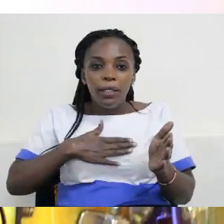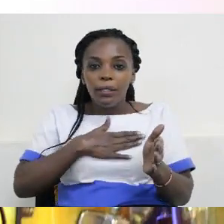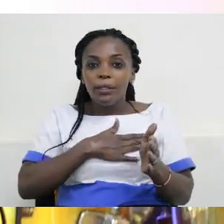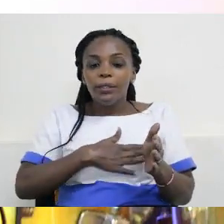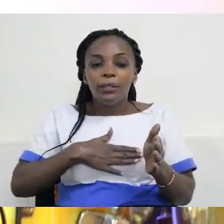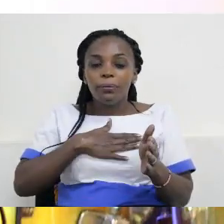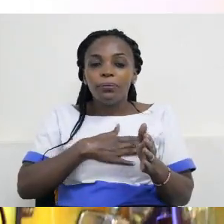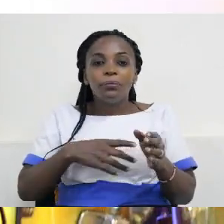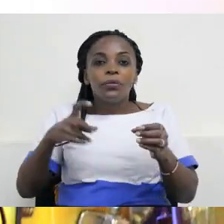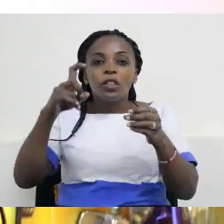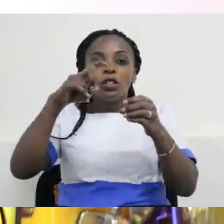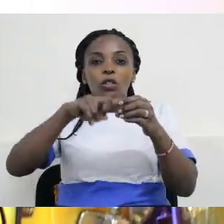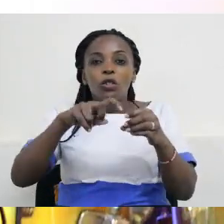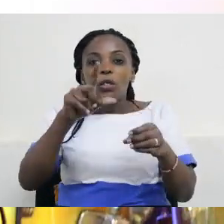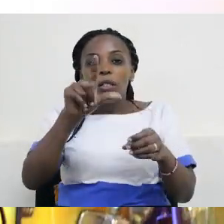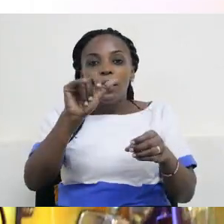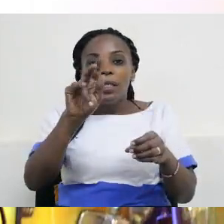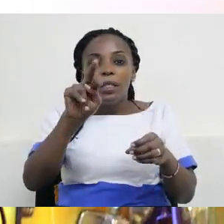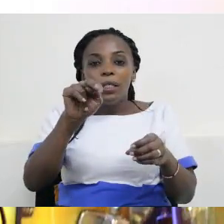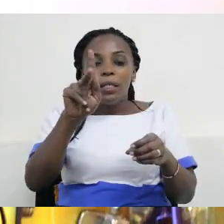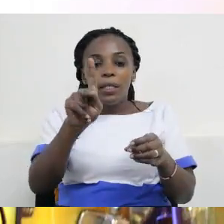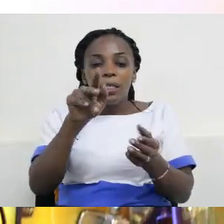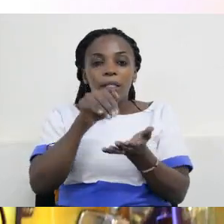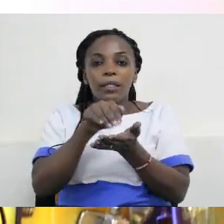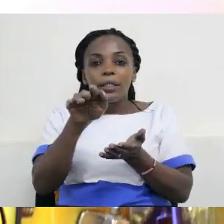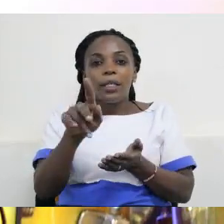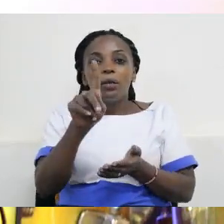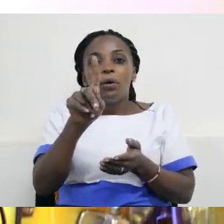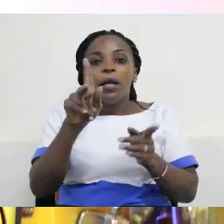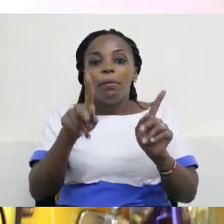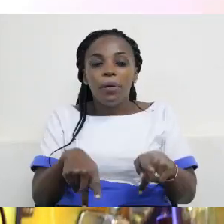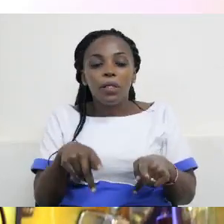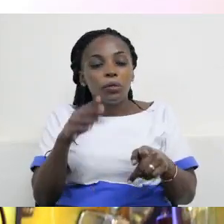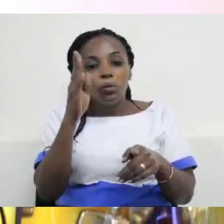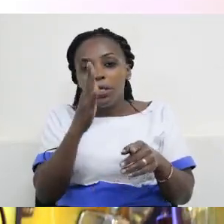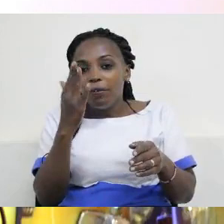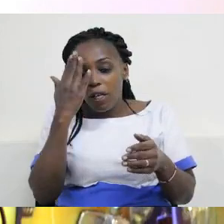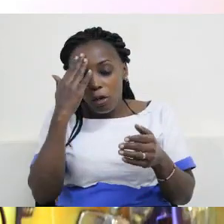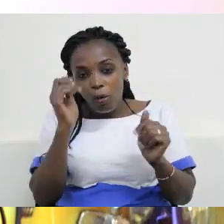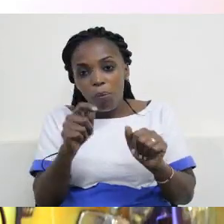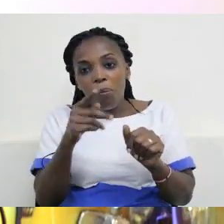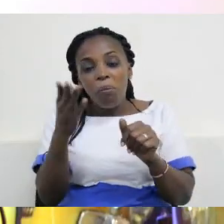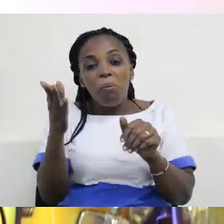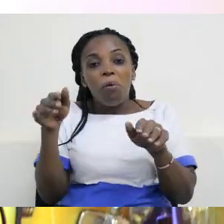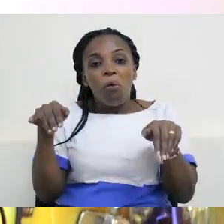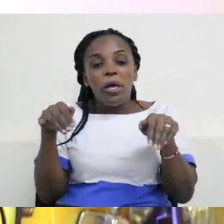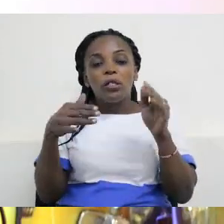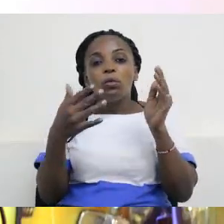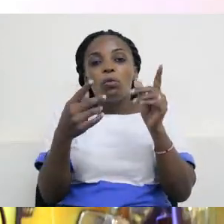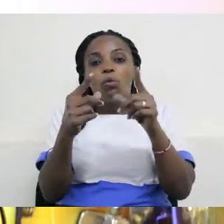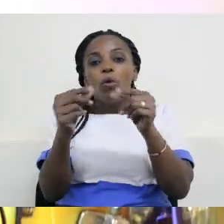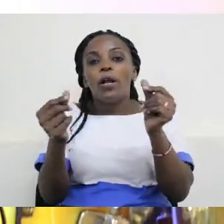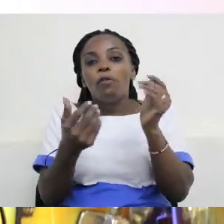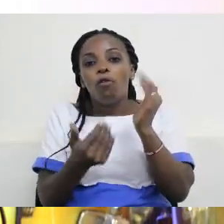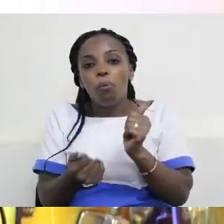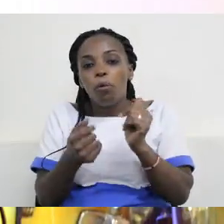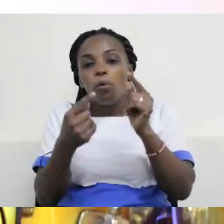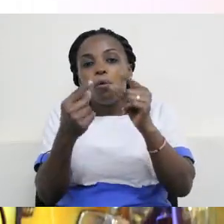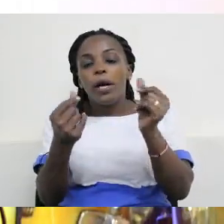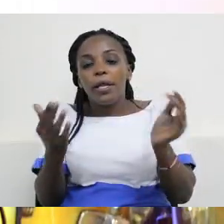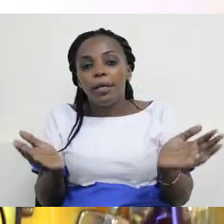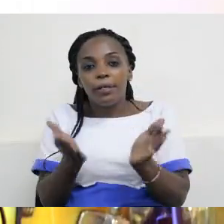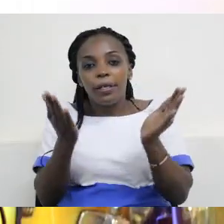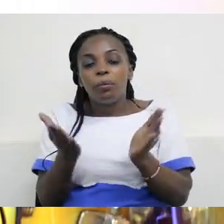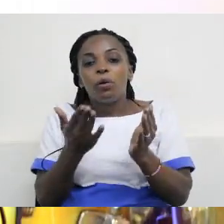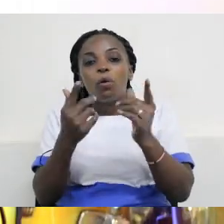this link and send it to one person. You never know who might be waiting for a word of hope, a word of encouragement,